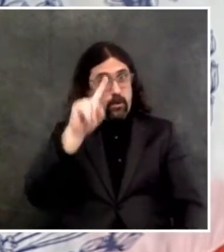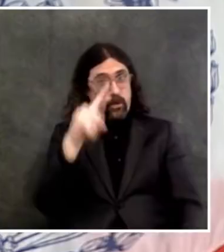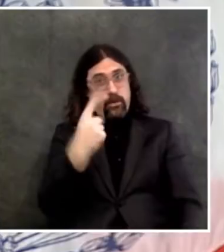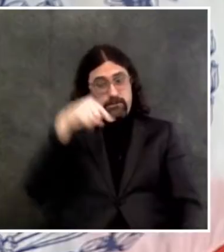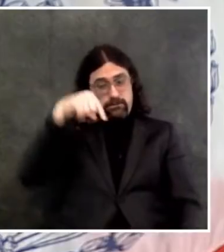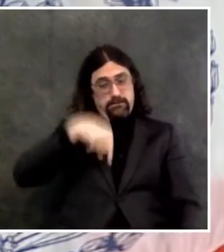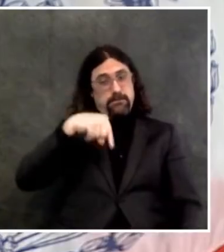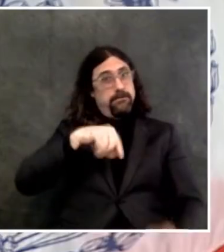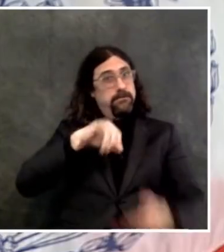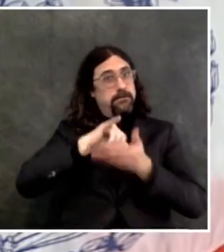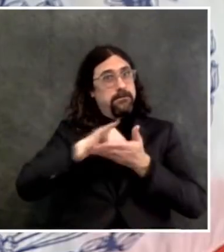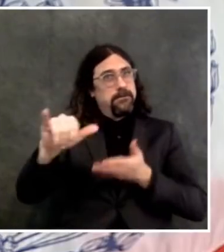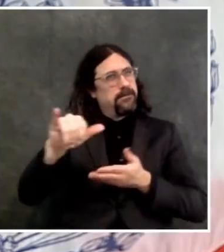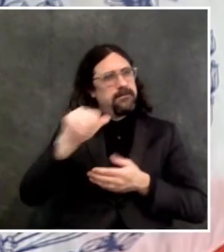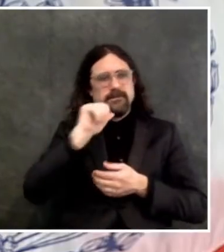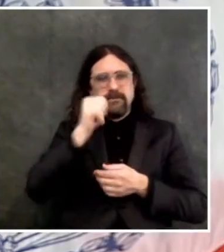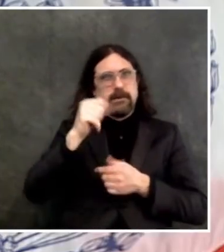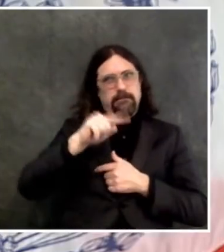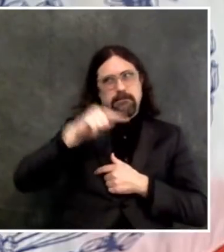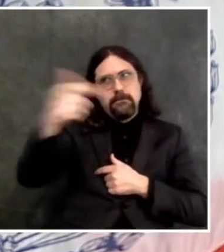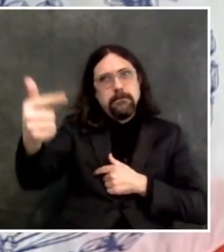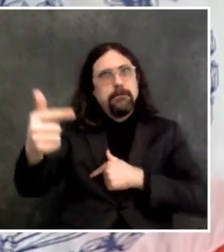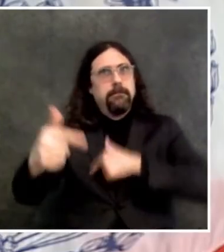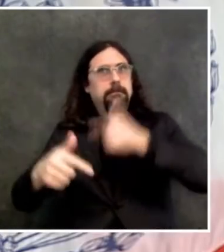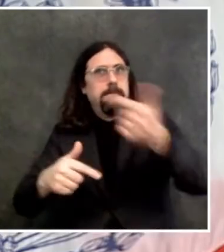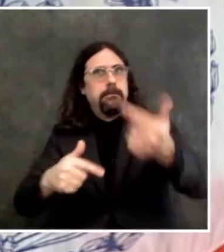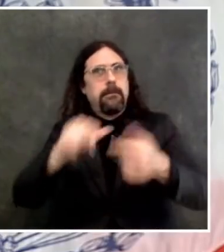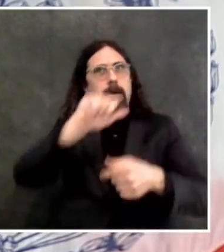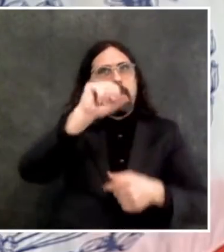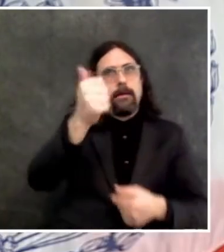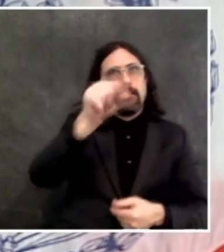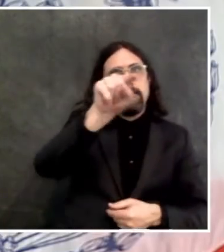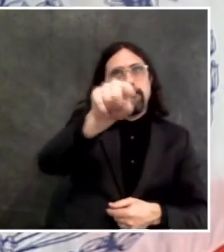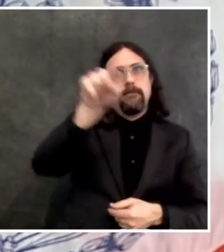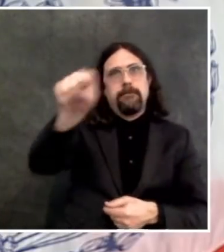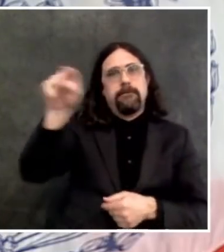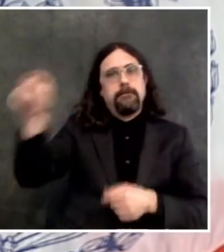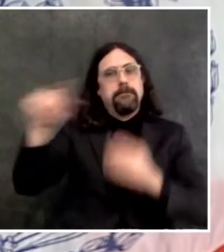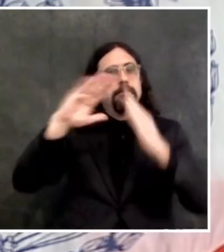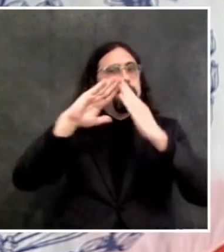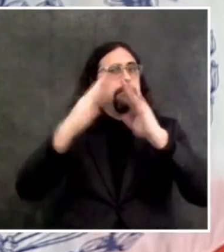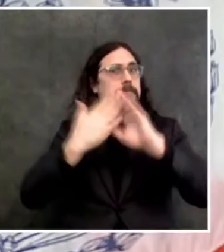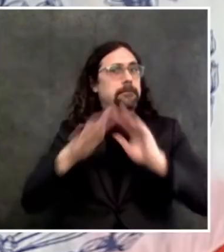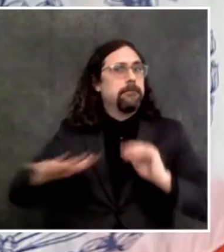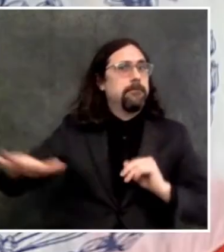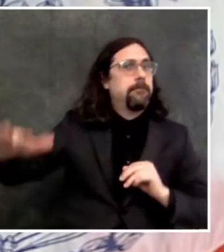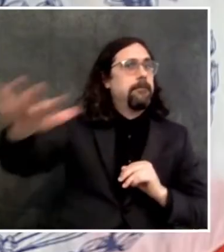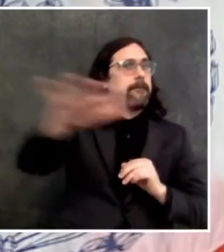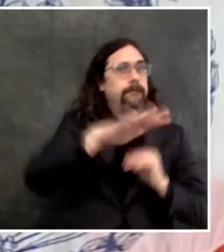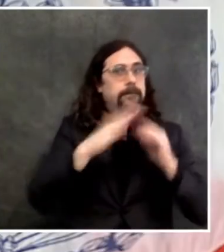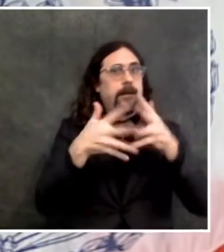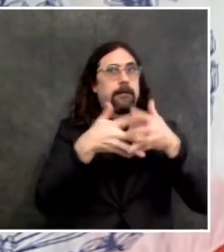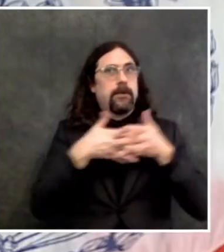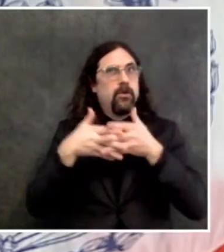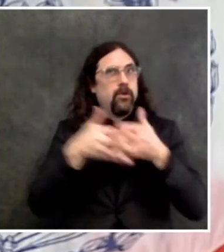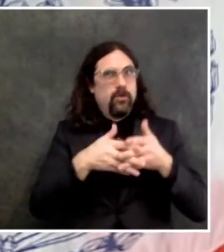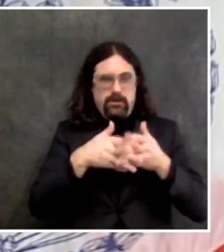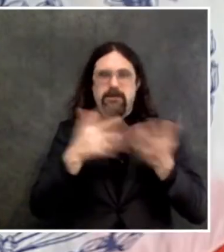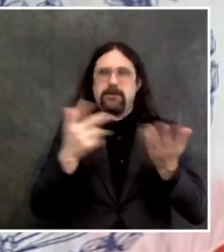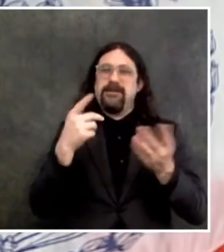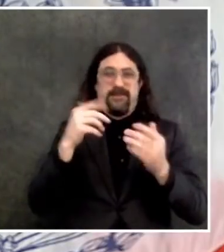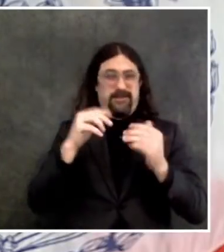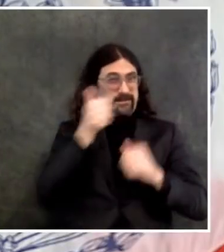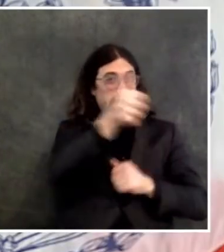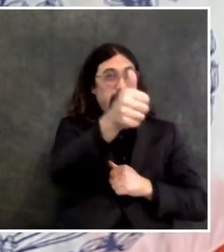healthcare system and protect our people in many places simultaneously. The only way that can be achieved is with the leadership of the United States military. They have